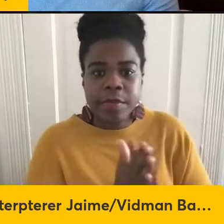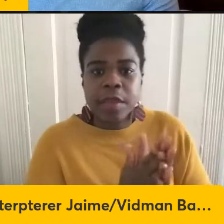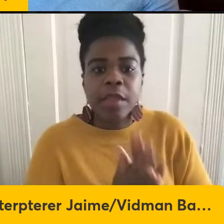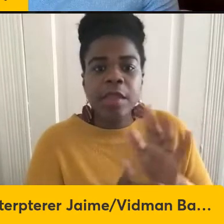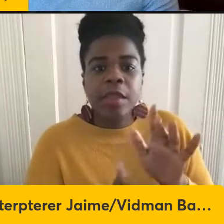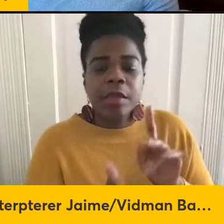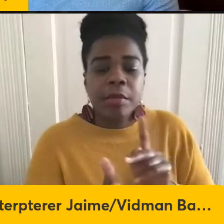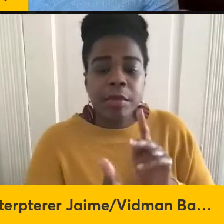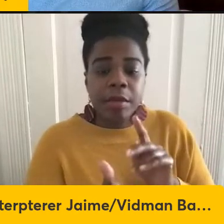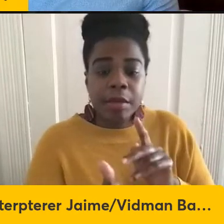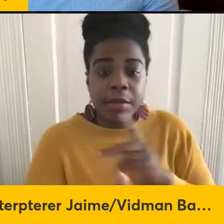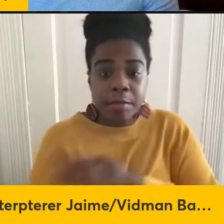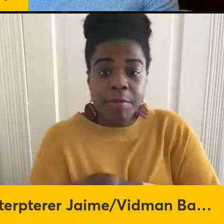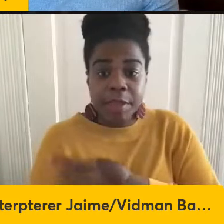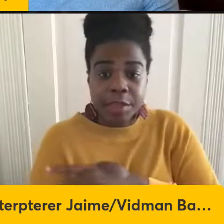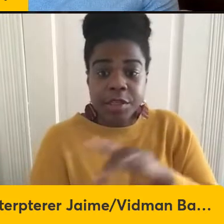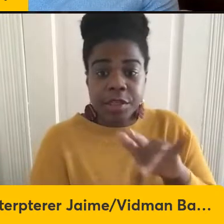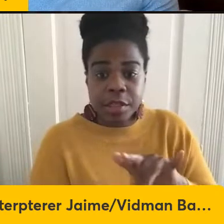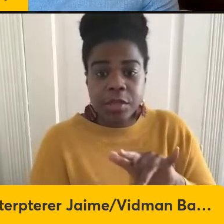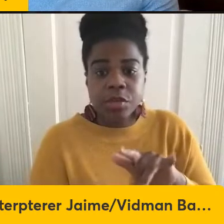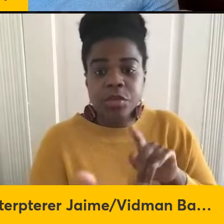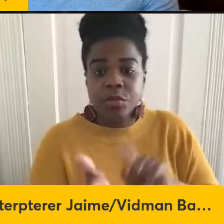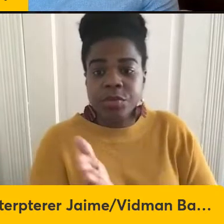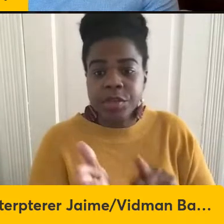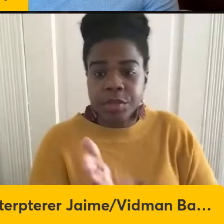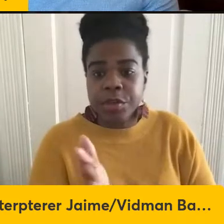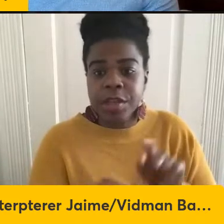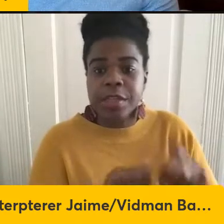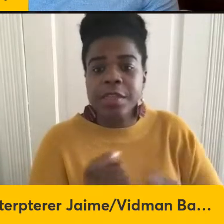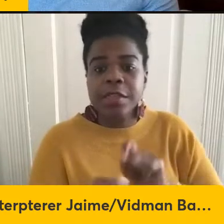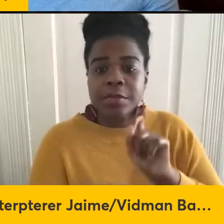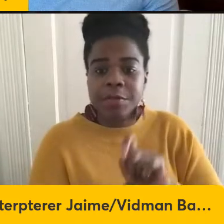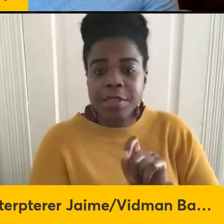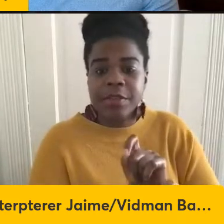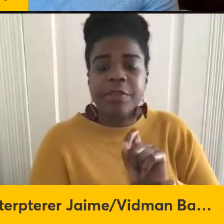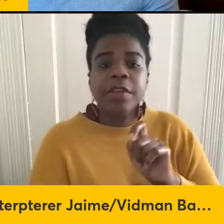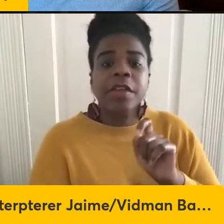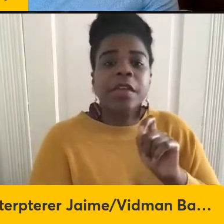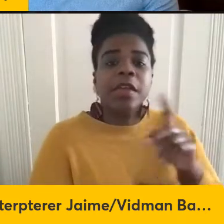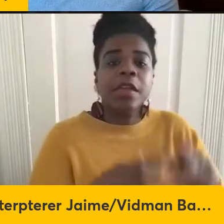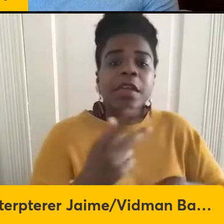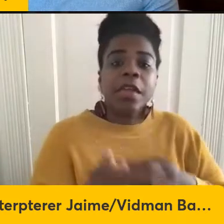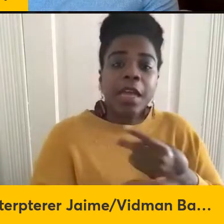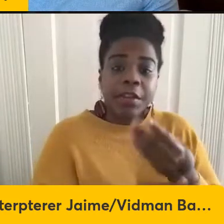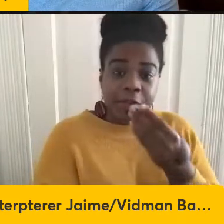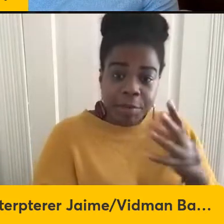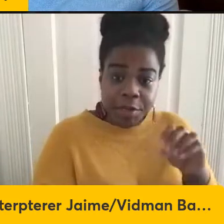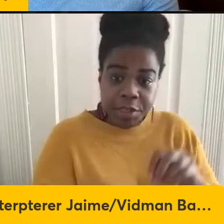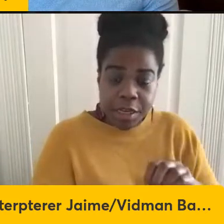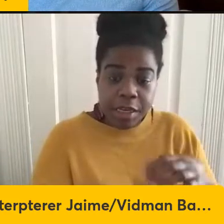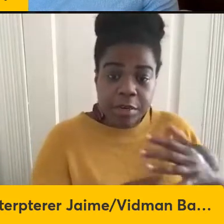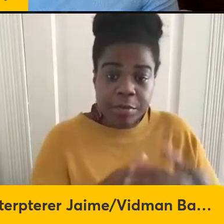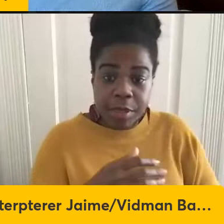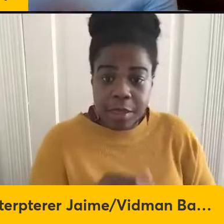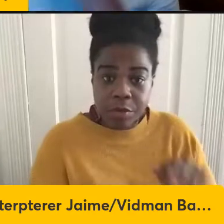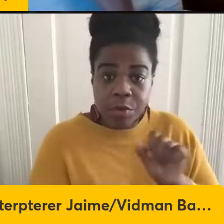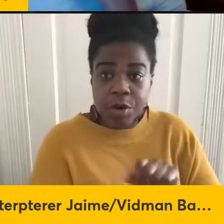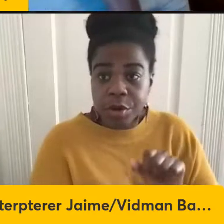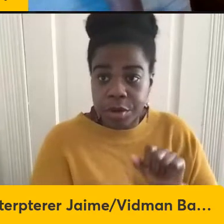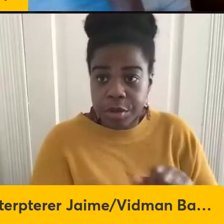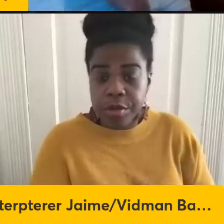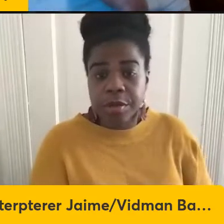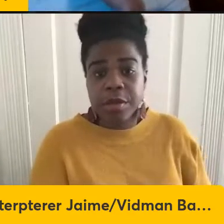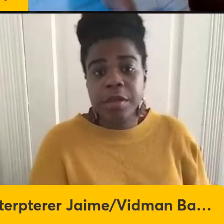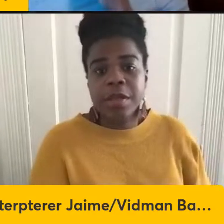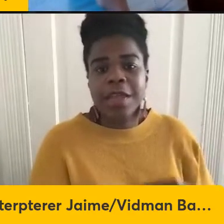where we now understand that there's a certain kind of information that you see in blood work, like I said in the beginning, that in blood work